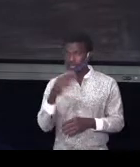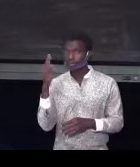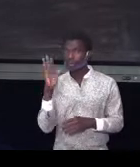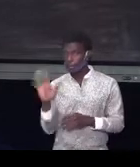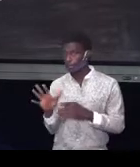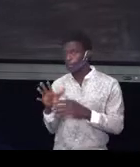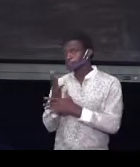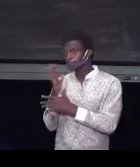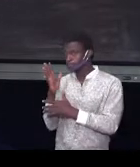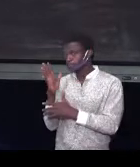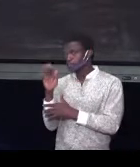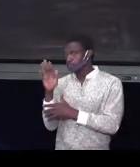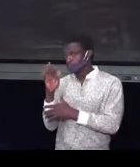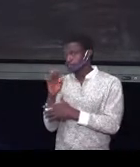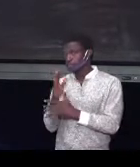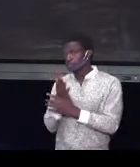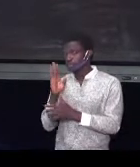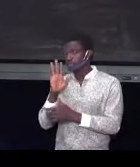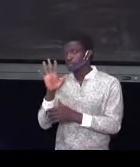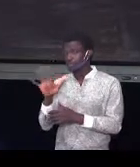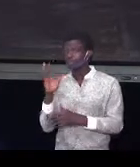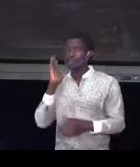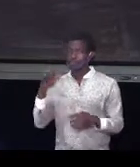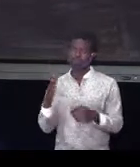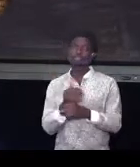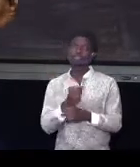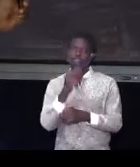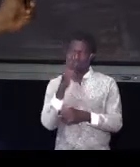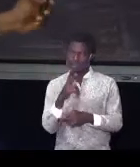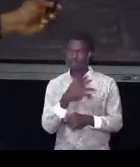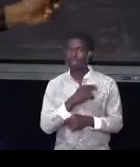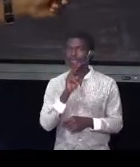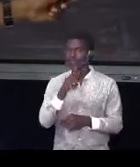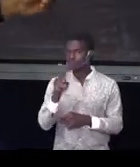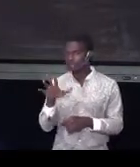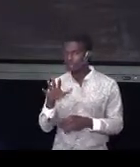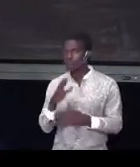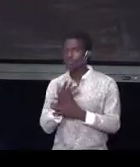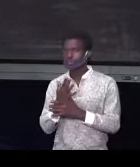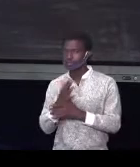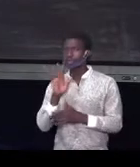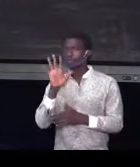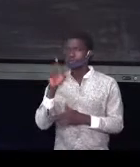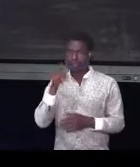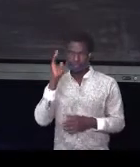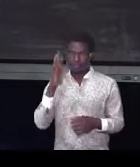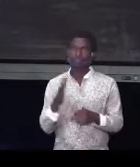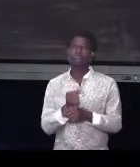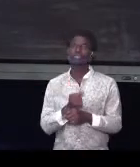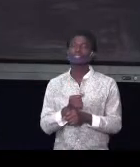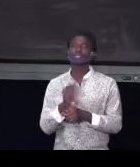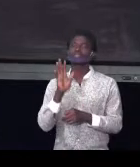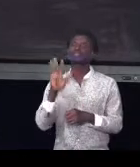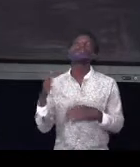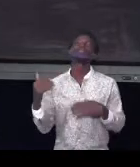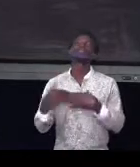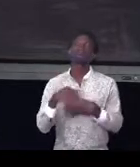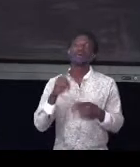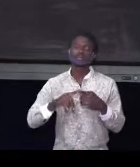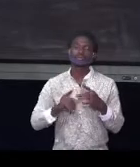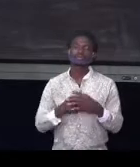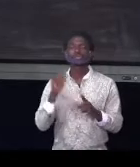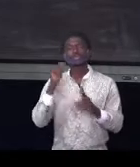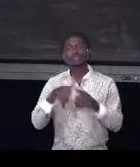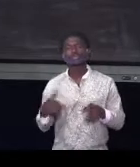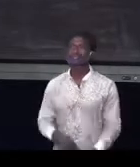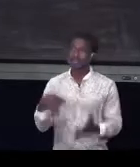5, 15 divided by 5, I will get my 3. And if I divide 25 by 5, I will get my 5. So I will always get back to the starting